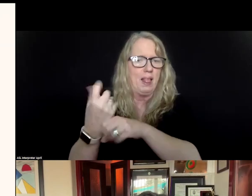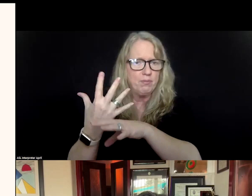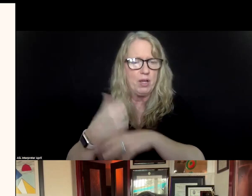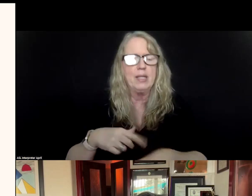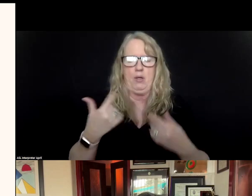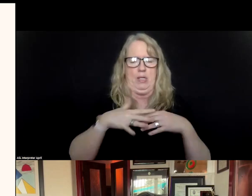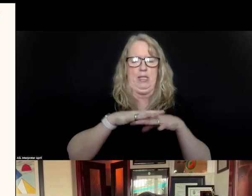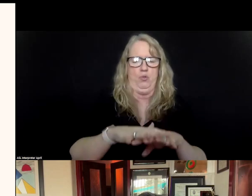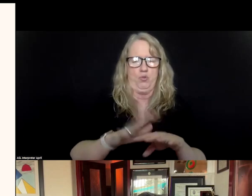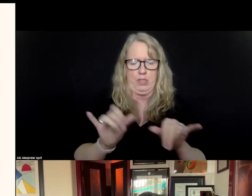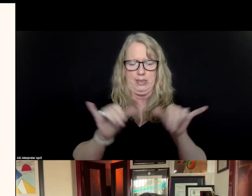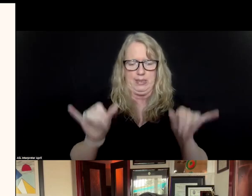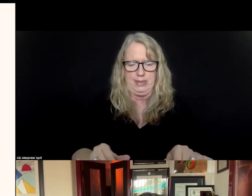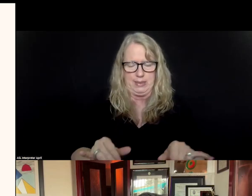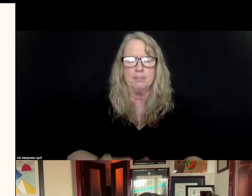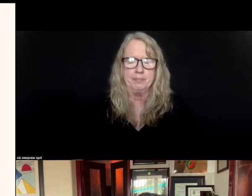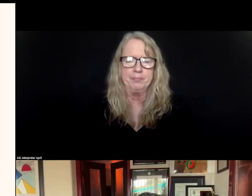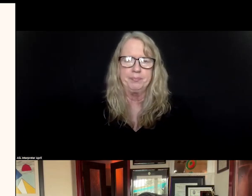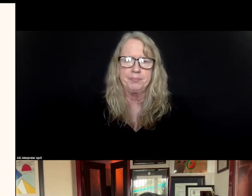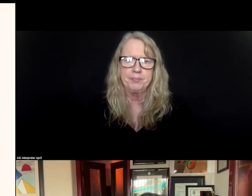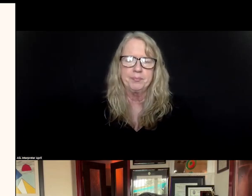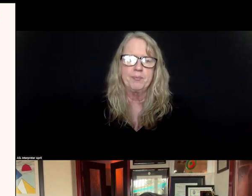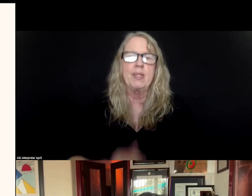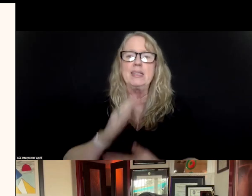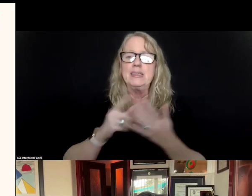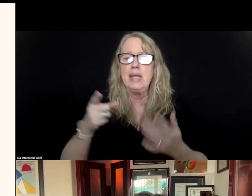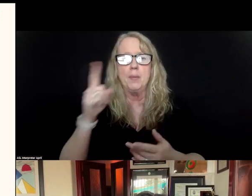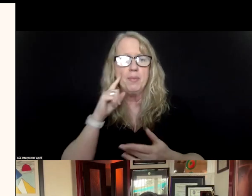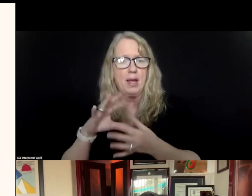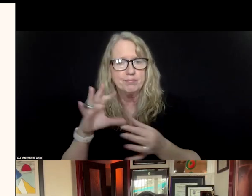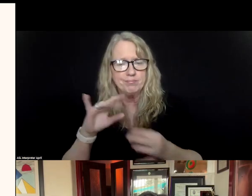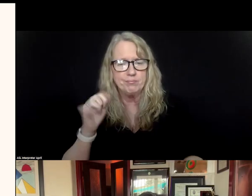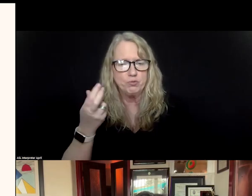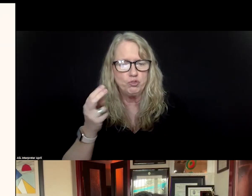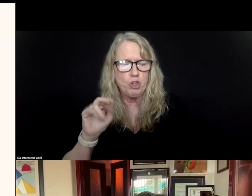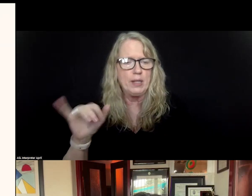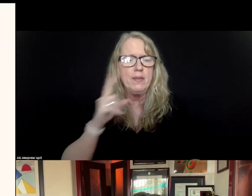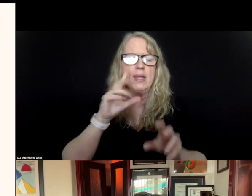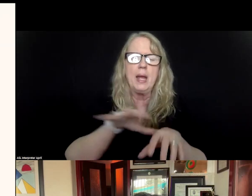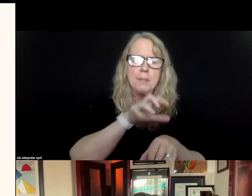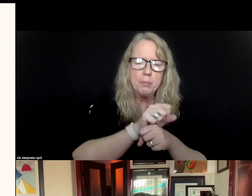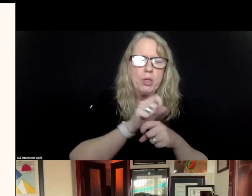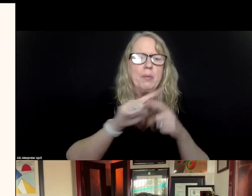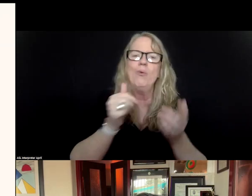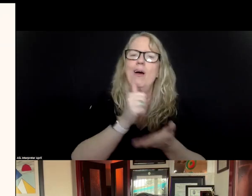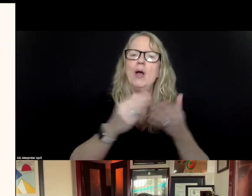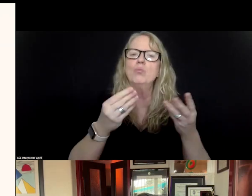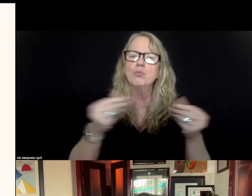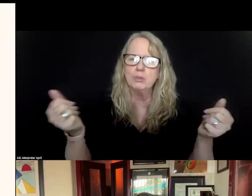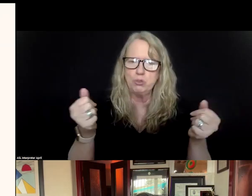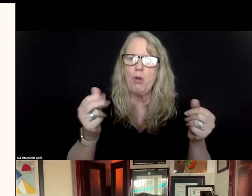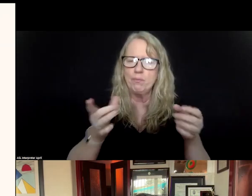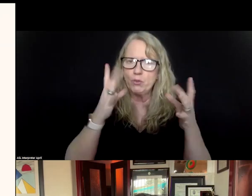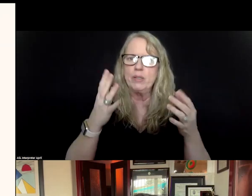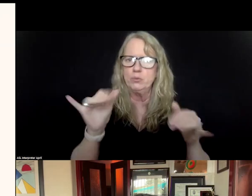integrated system. That and some of the stuff you'll hear that Johnny talked about, they're able to make appointments for people, and that can help resolve the crisis too.